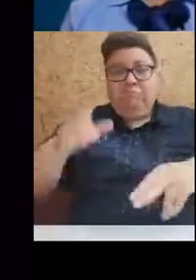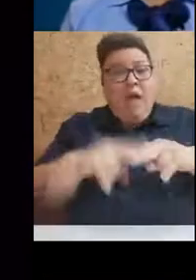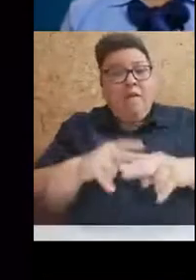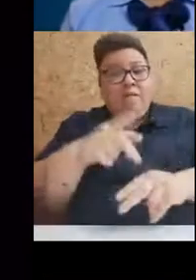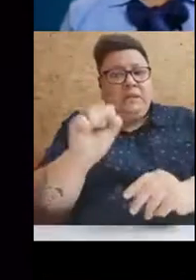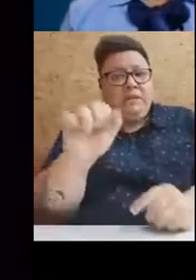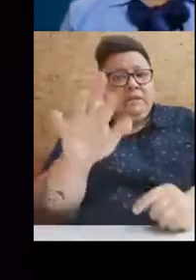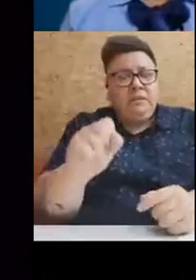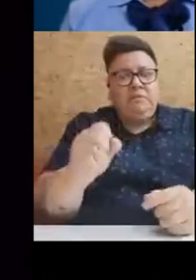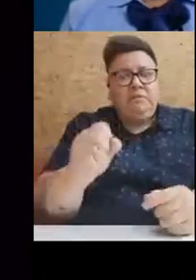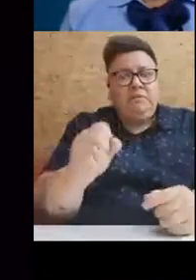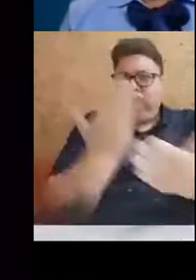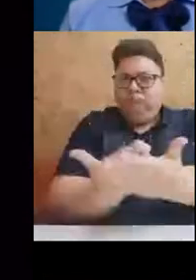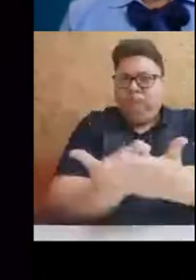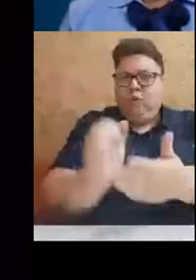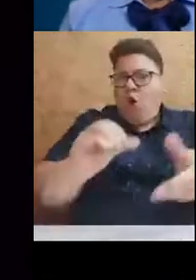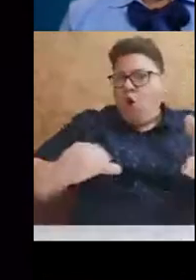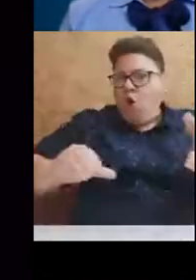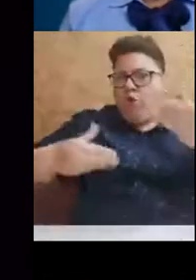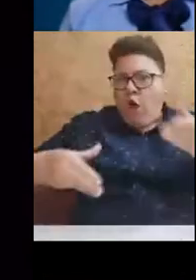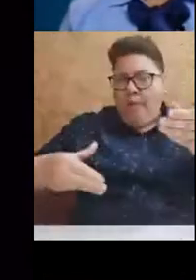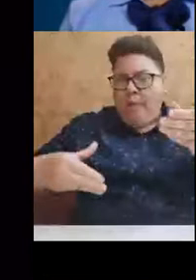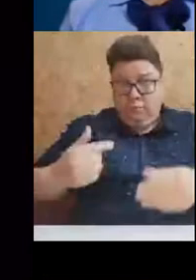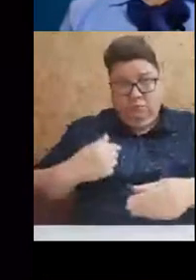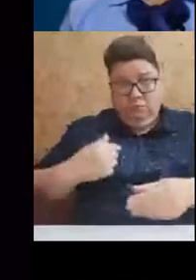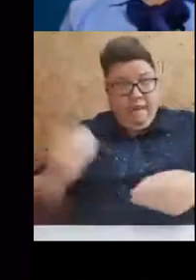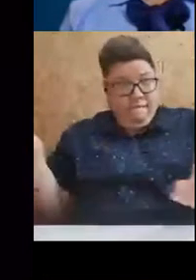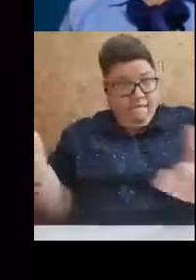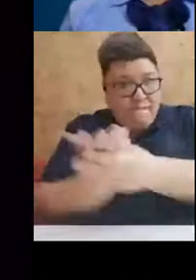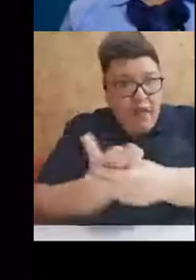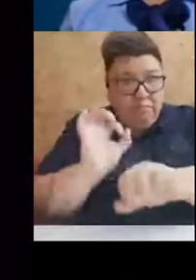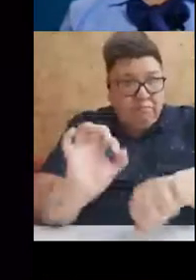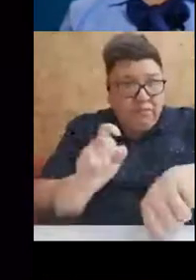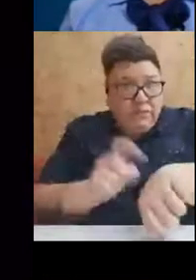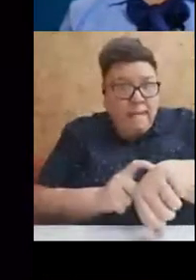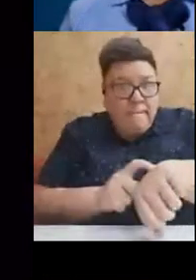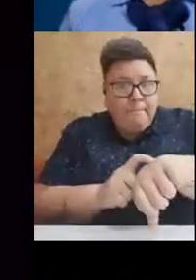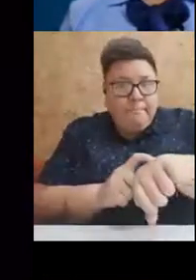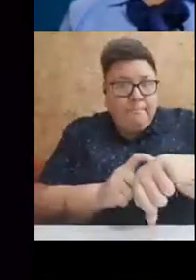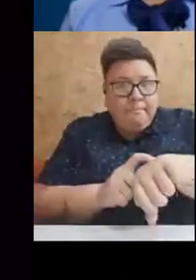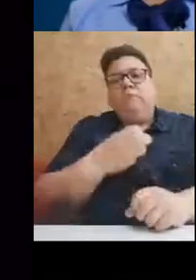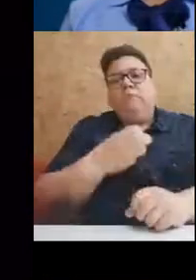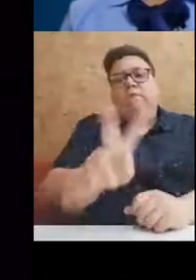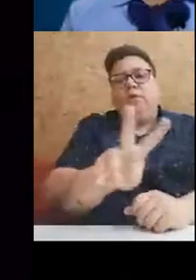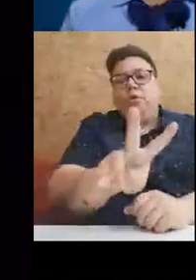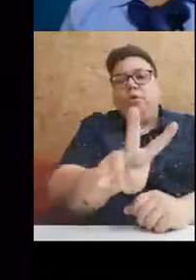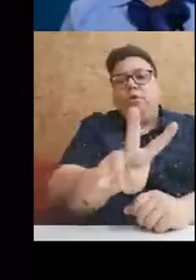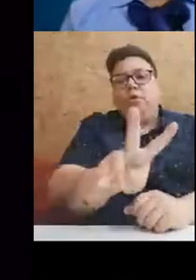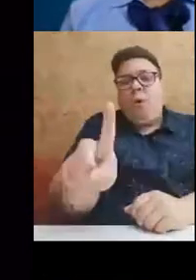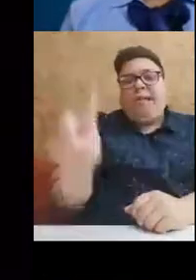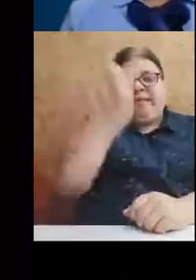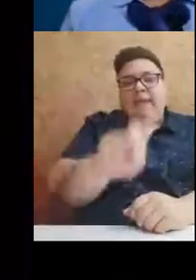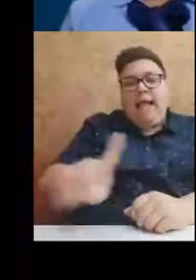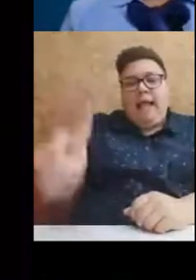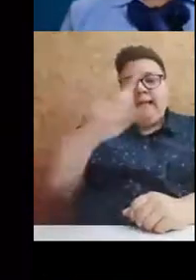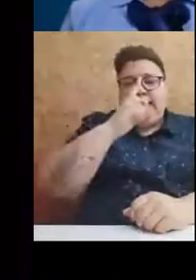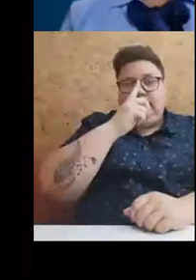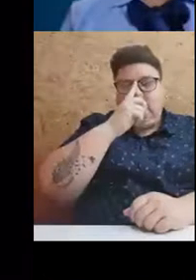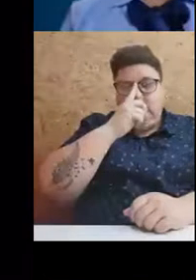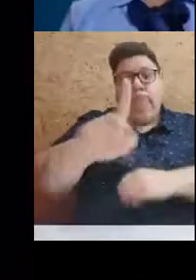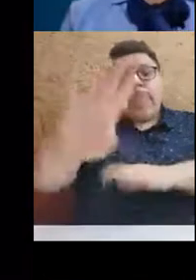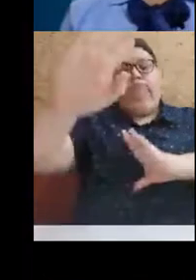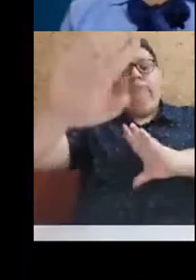that filed by me on time? Usually we will give you 21 days to submit those